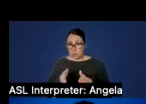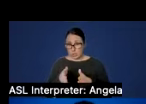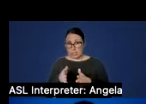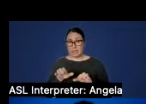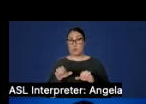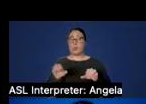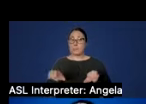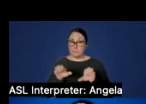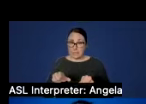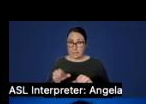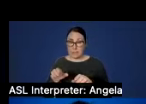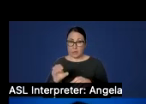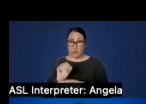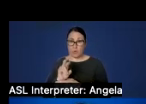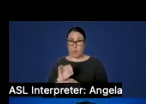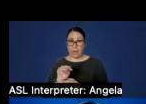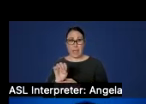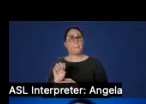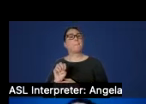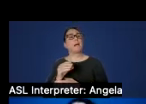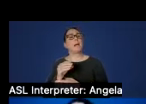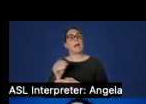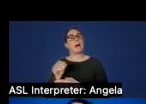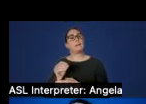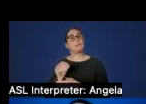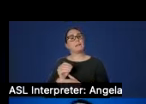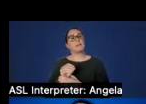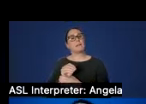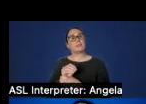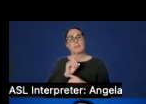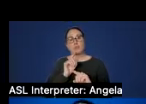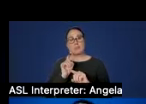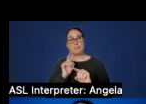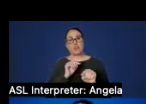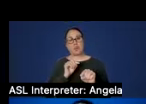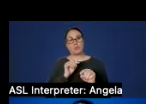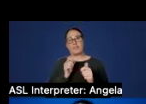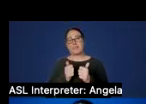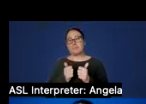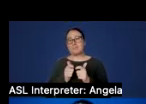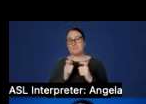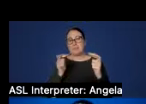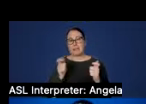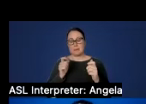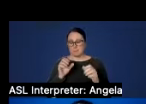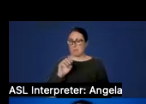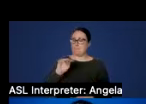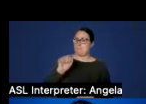The complexities of jurisdictional issues is the result of the Major Crimes Act.